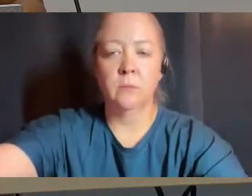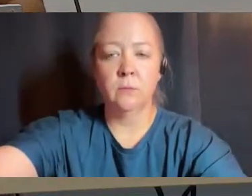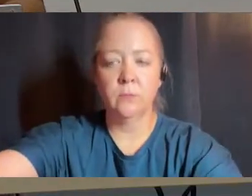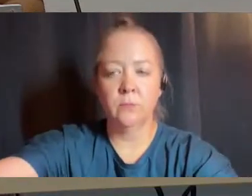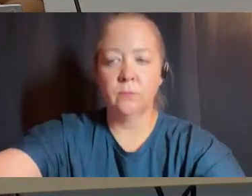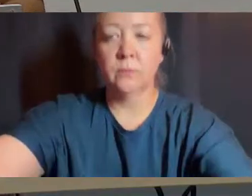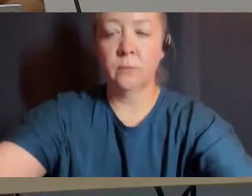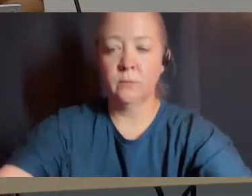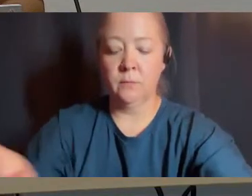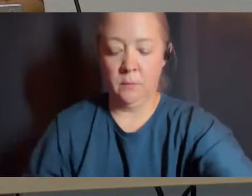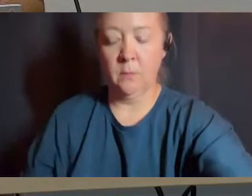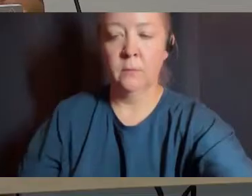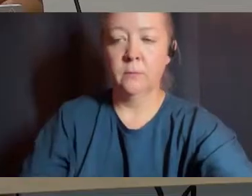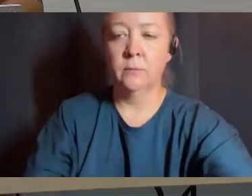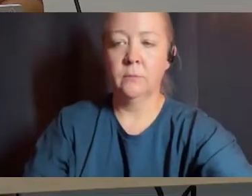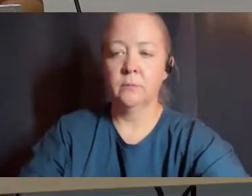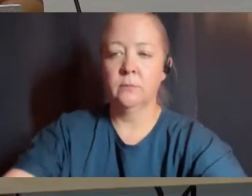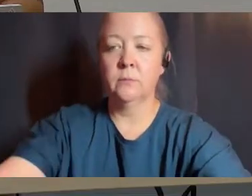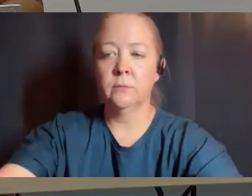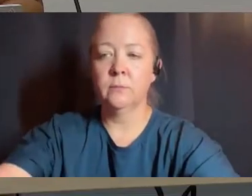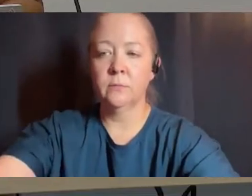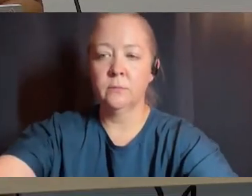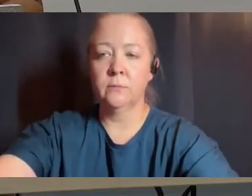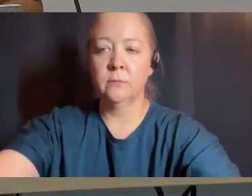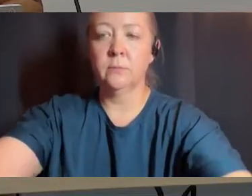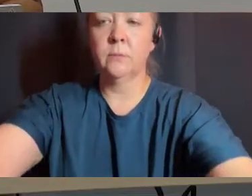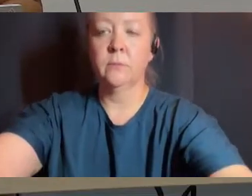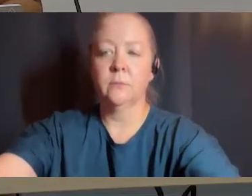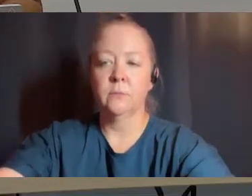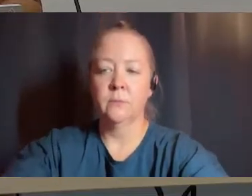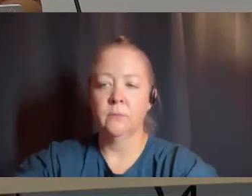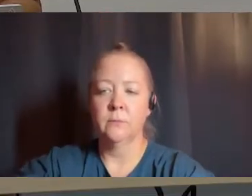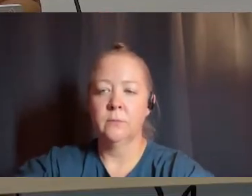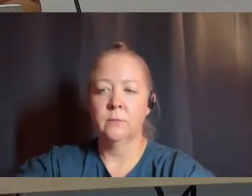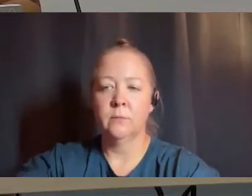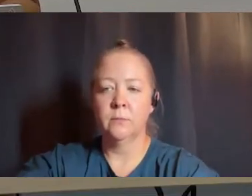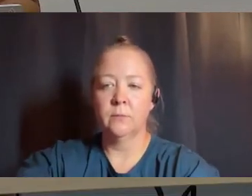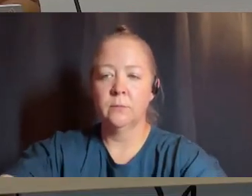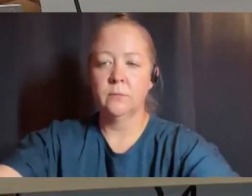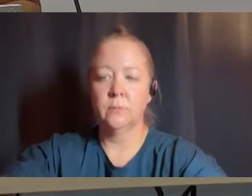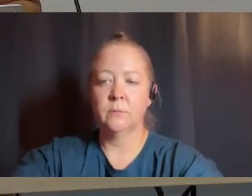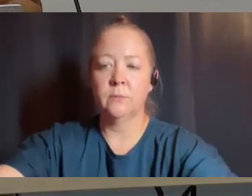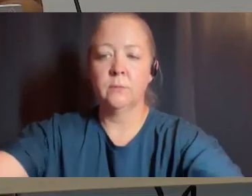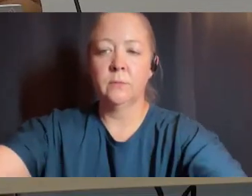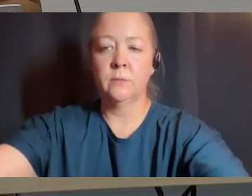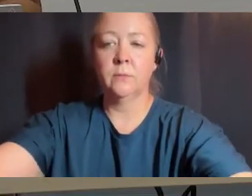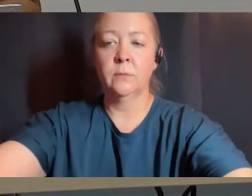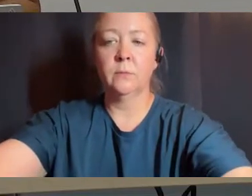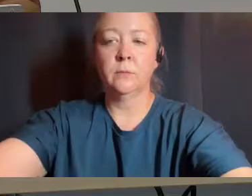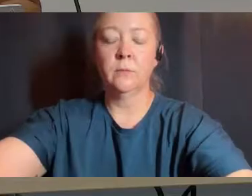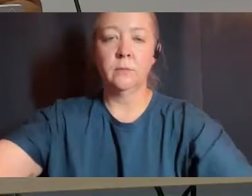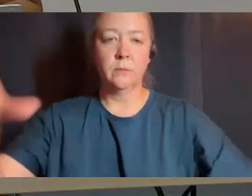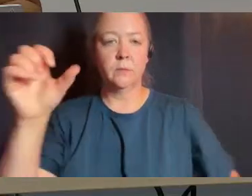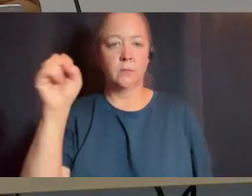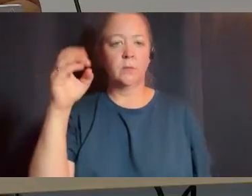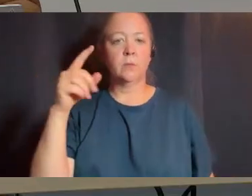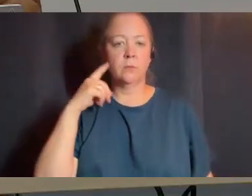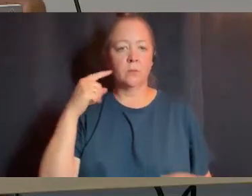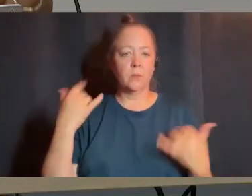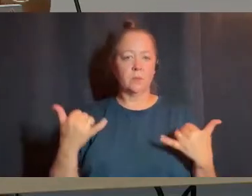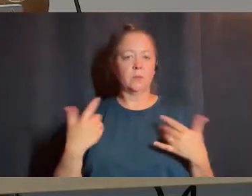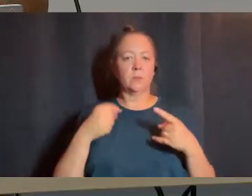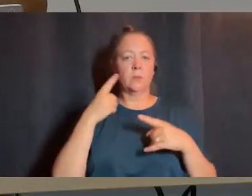point, we've completed all of our agreements, and the town is scheduling a pre-construction meeting between DHCD, the